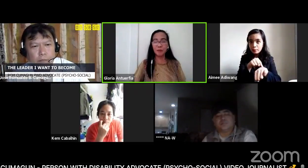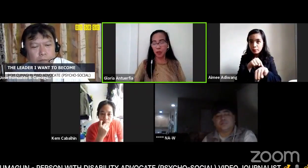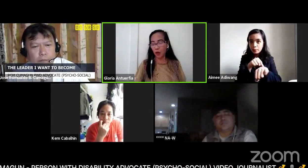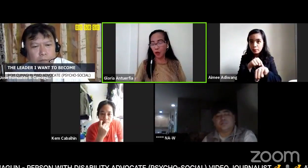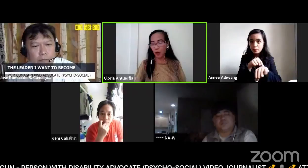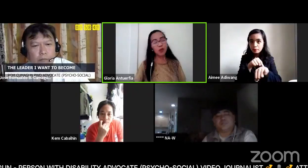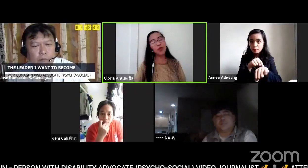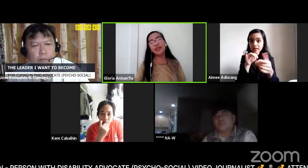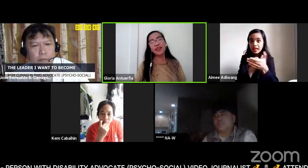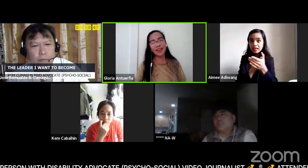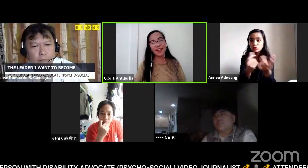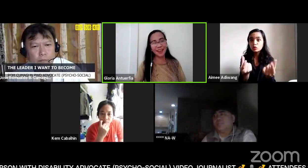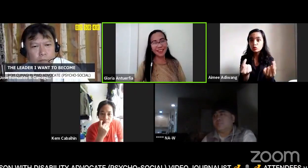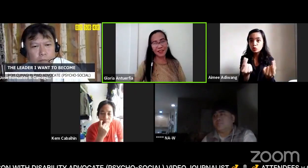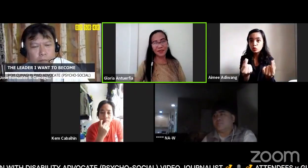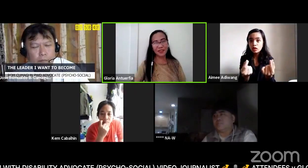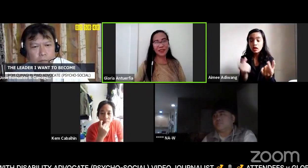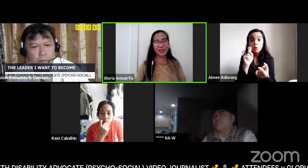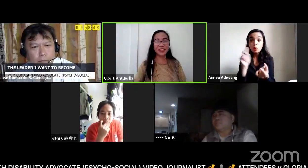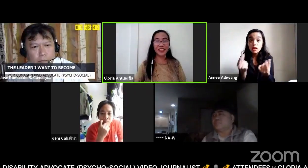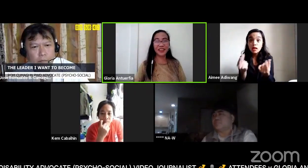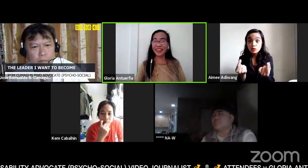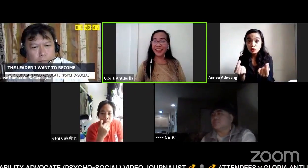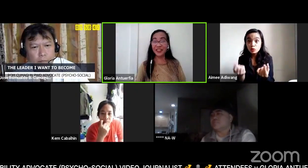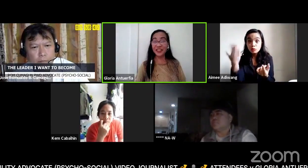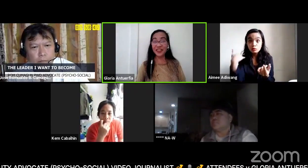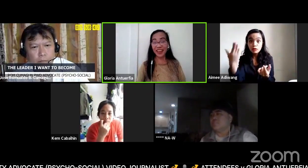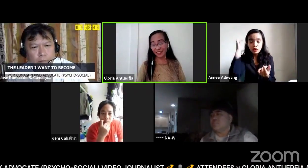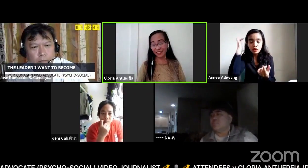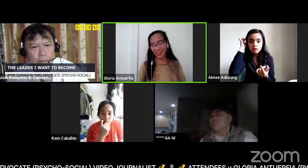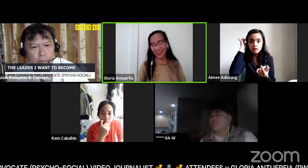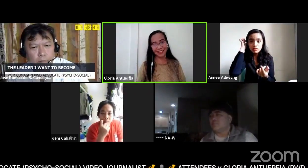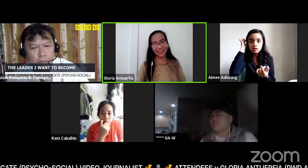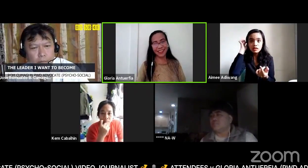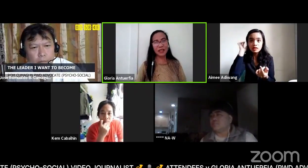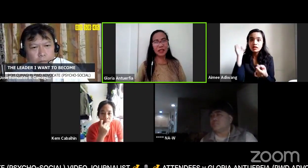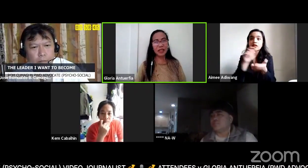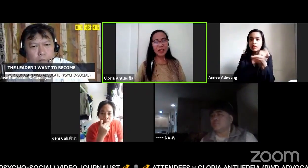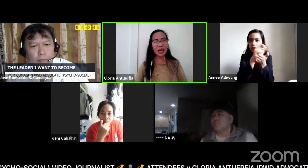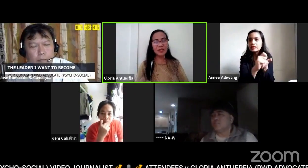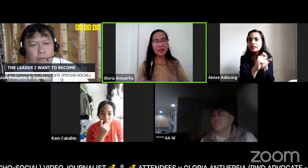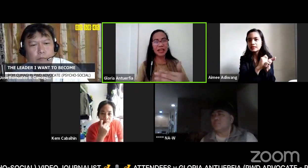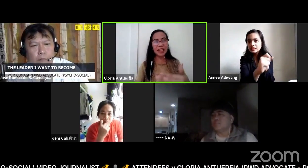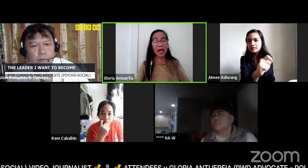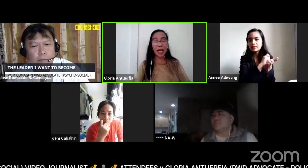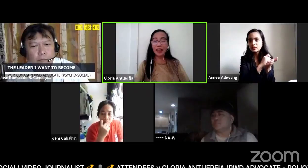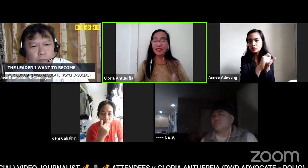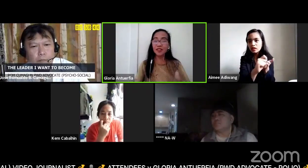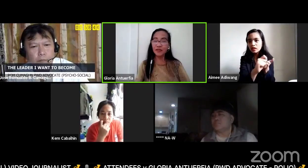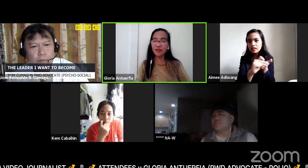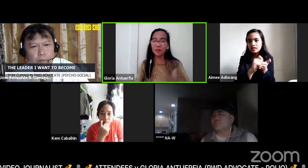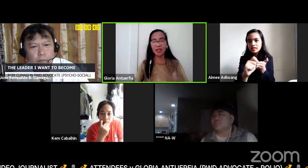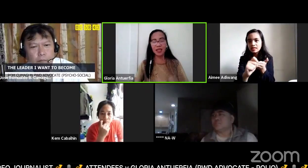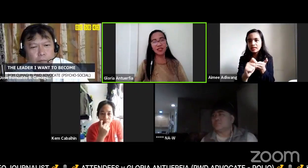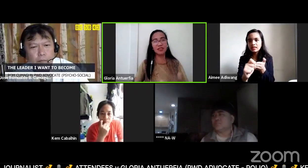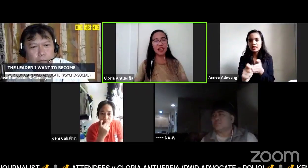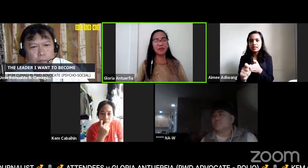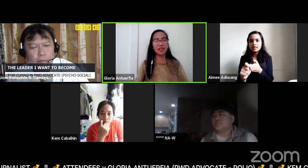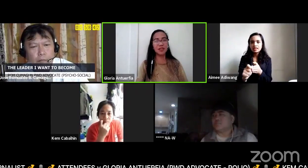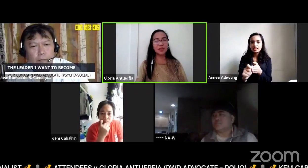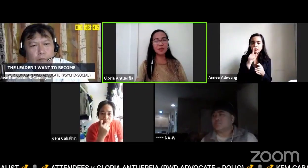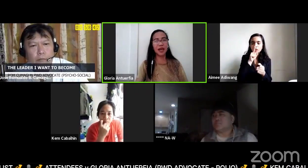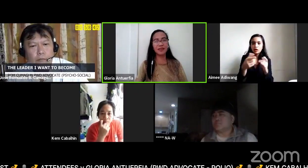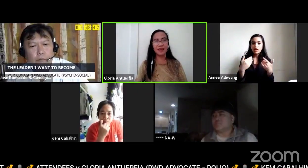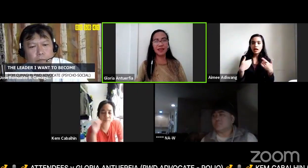to do that. So what we did is through writing. Ang source of